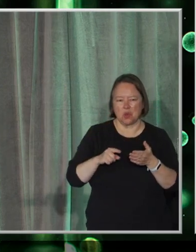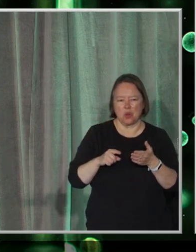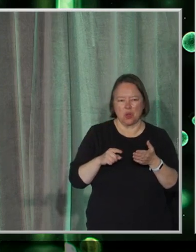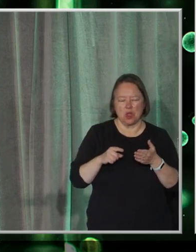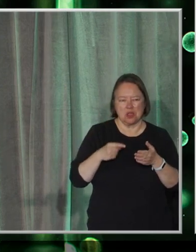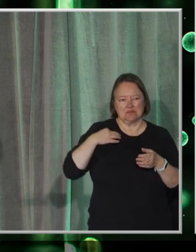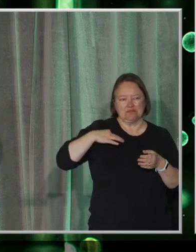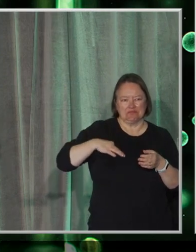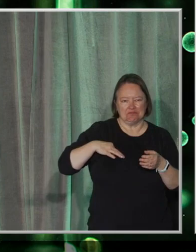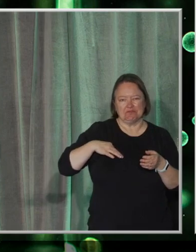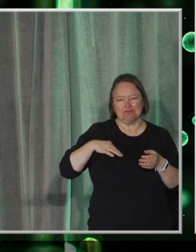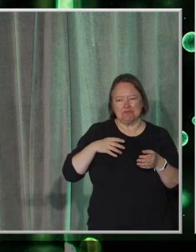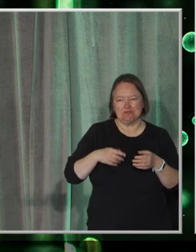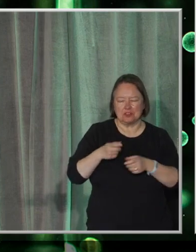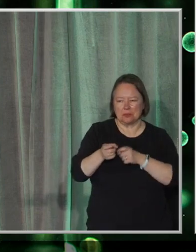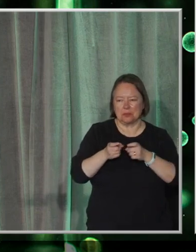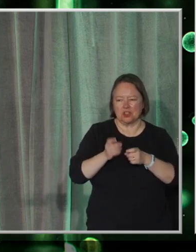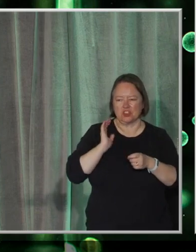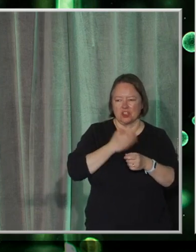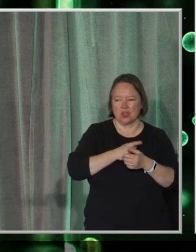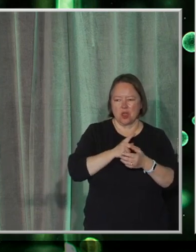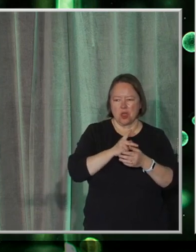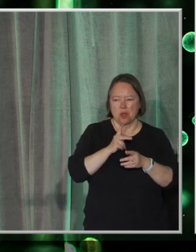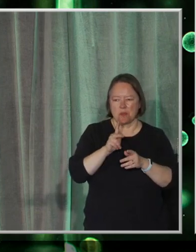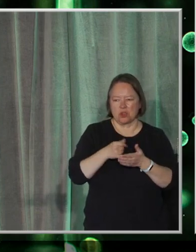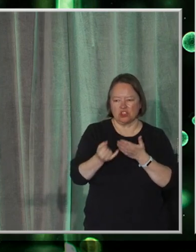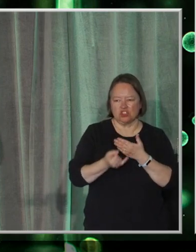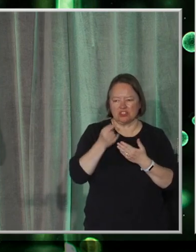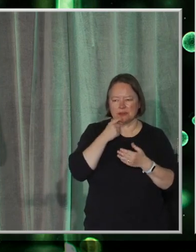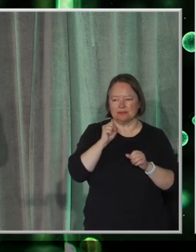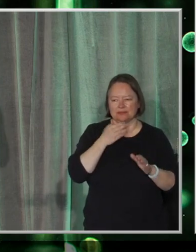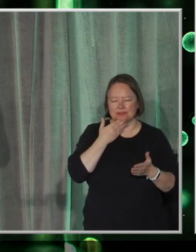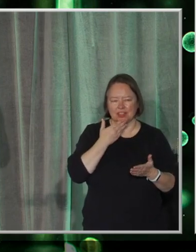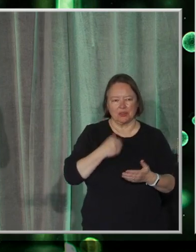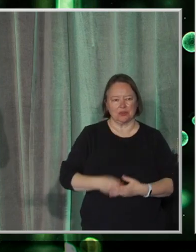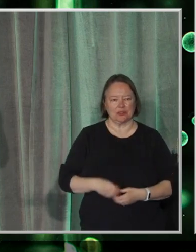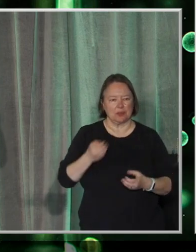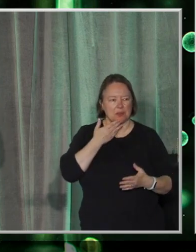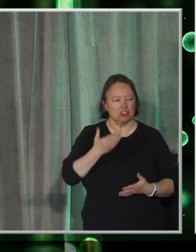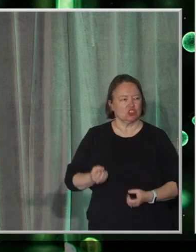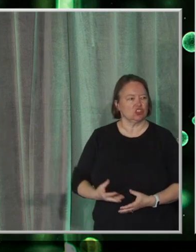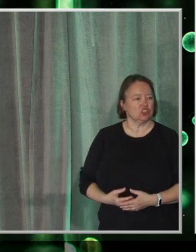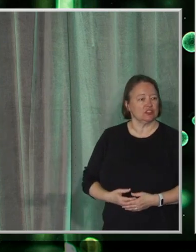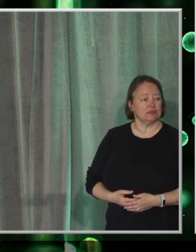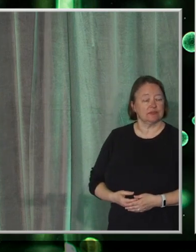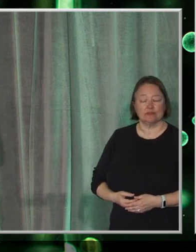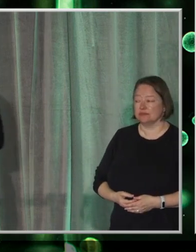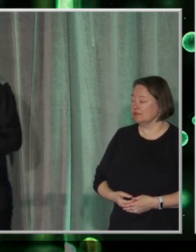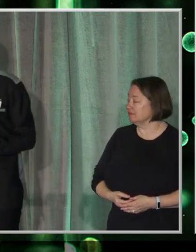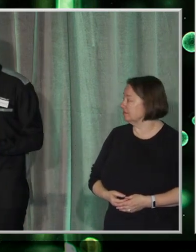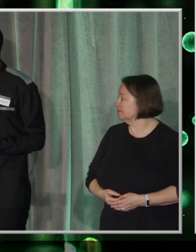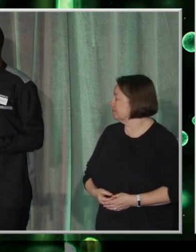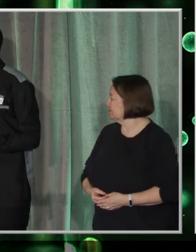and money to invest into our projects. Yeah, thank you very much.